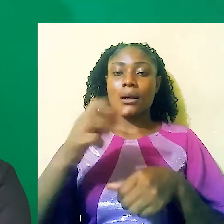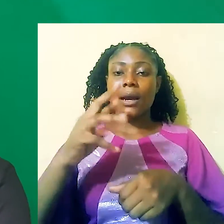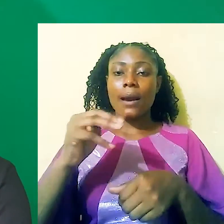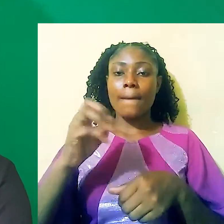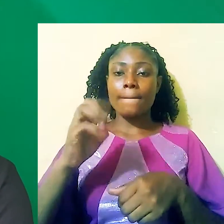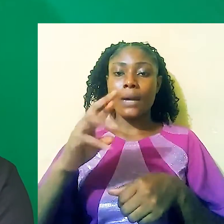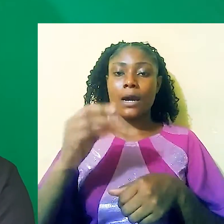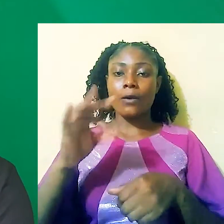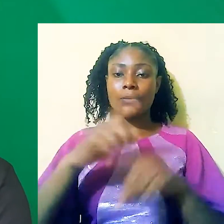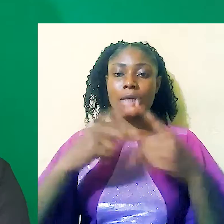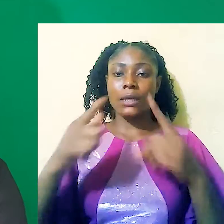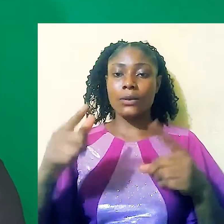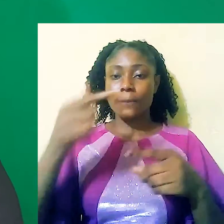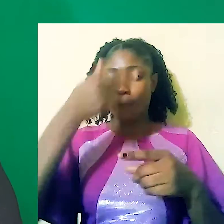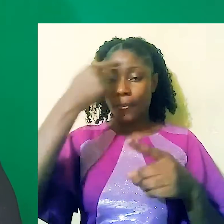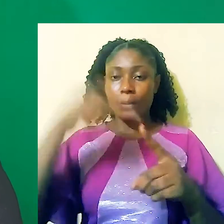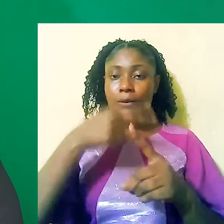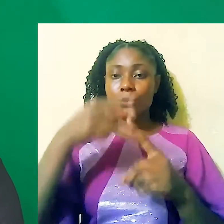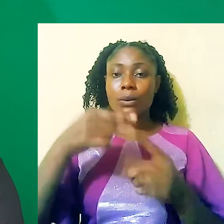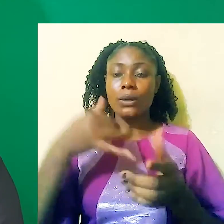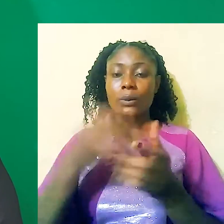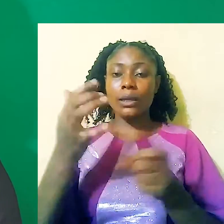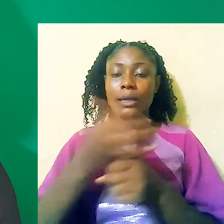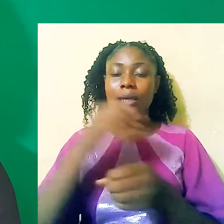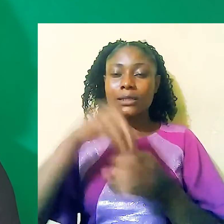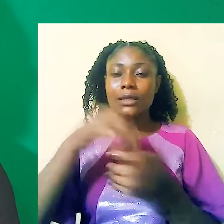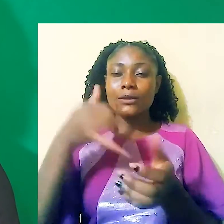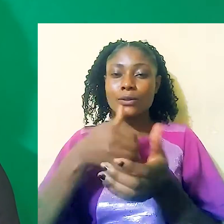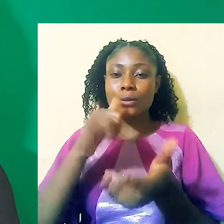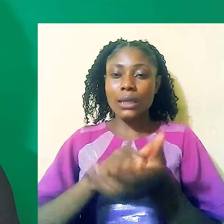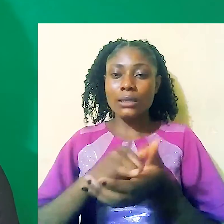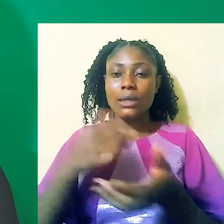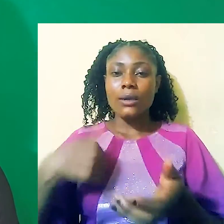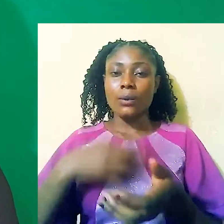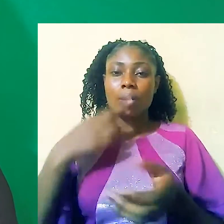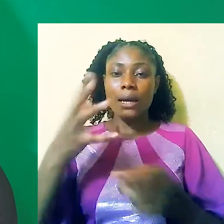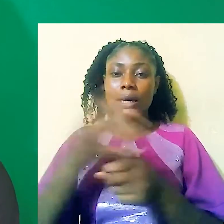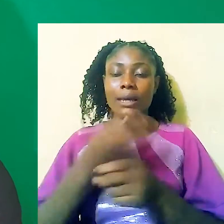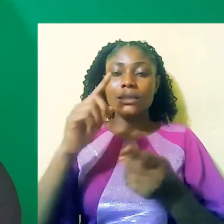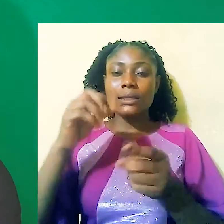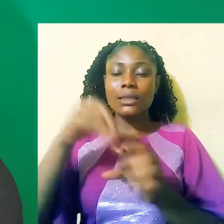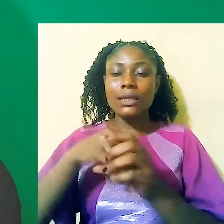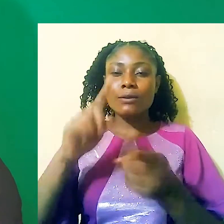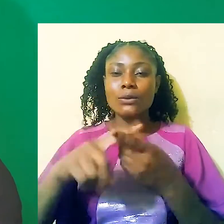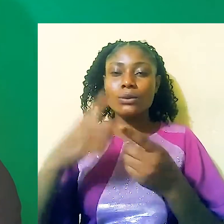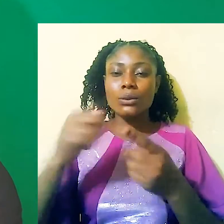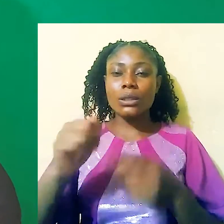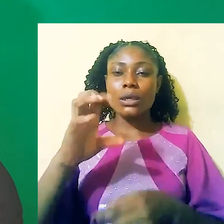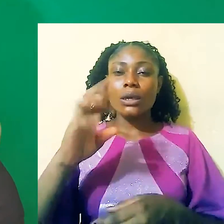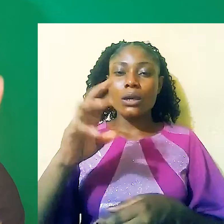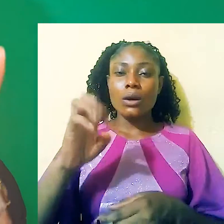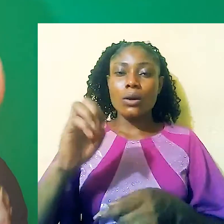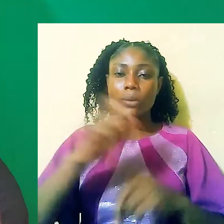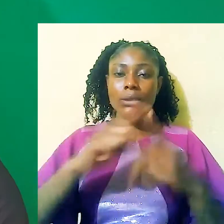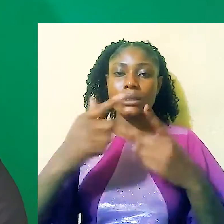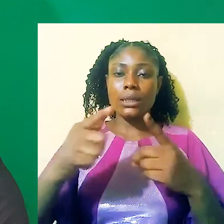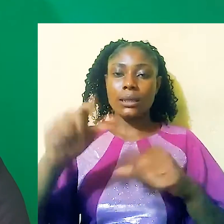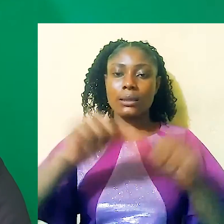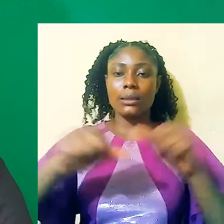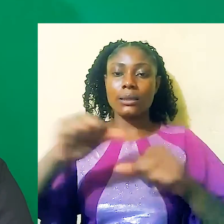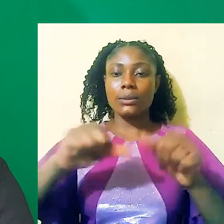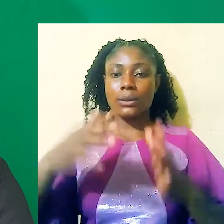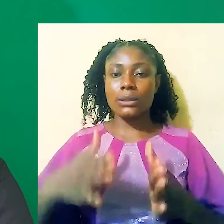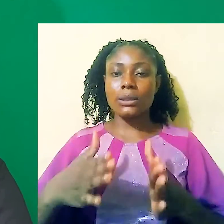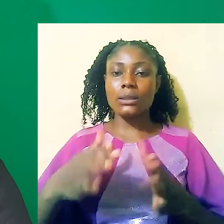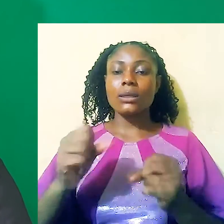be touching the grammar of sign languages yet, because whenever we get into there, we are really getting into the real core